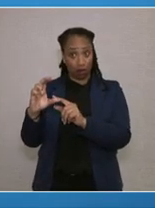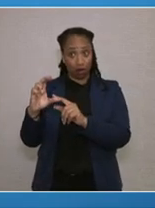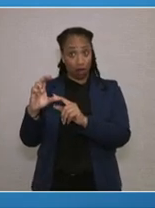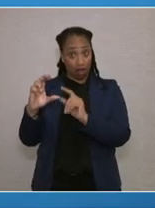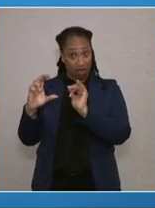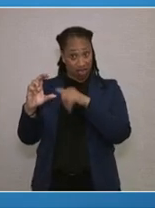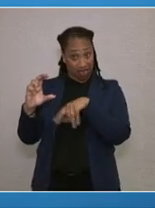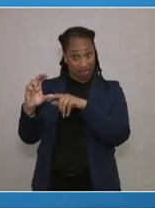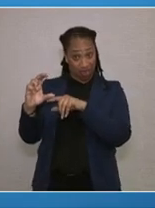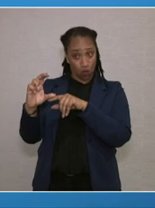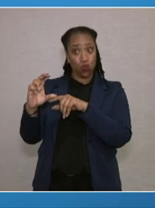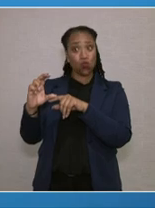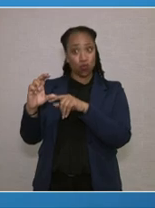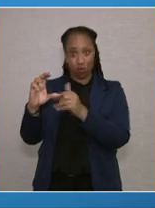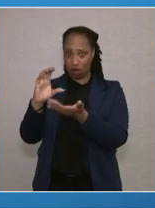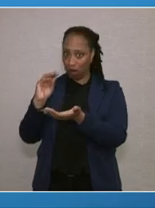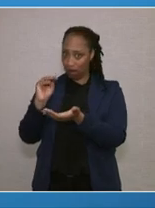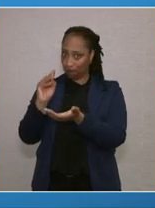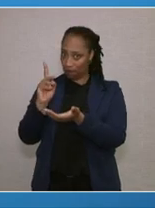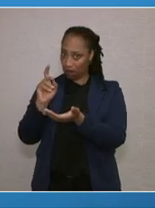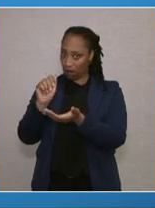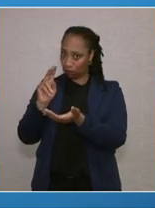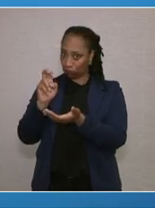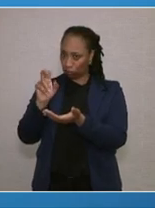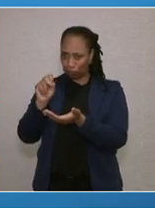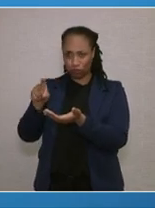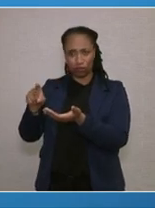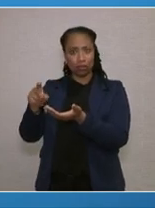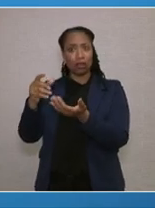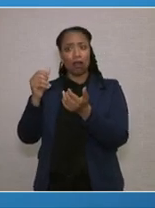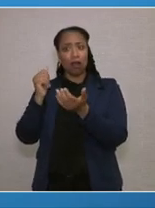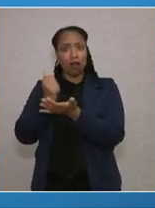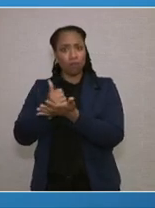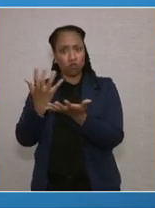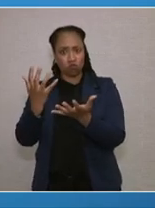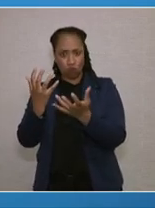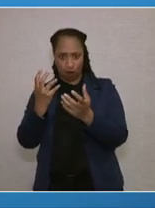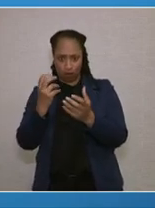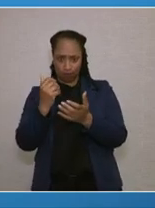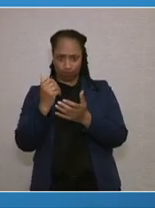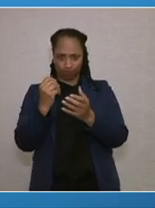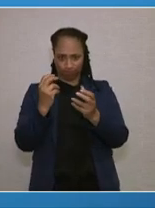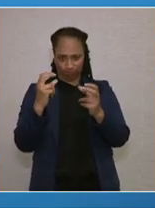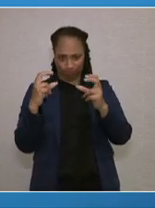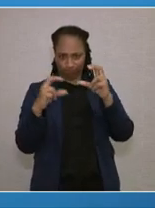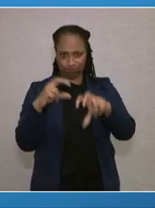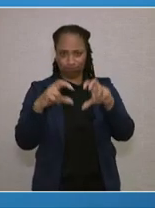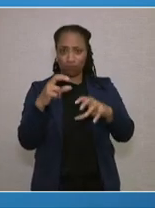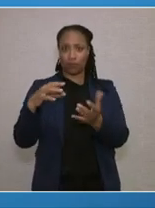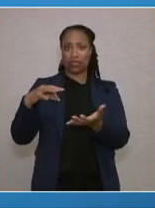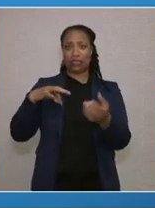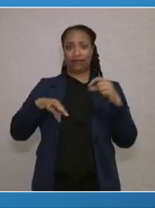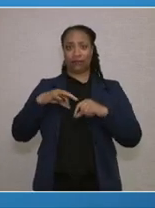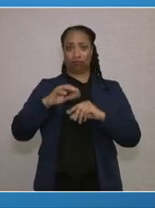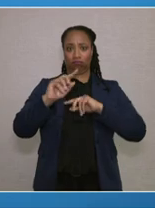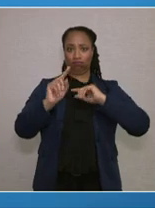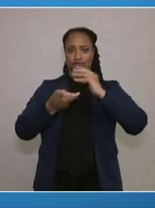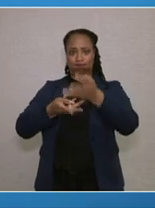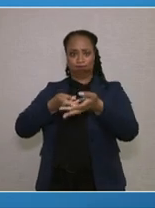the district, including Hill East. We also know that when we bring this